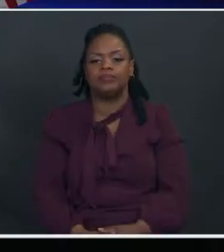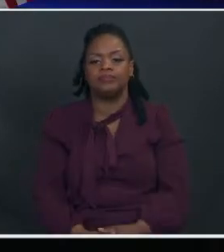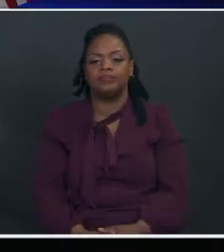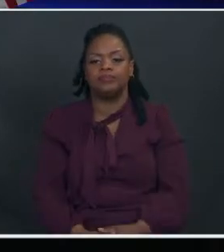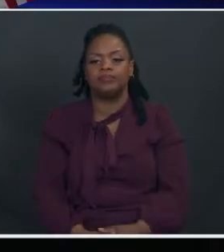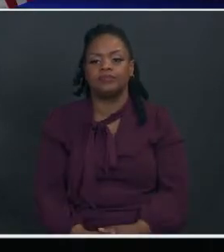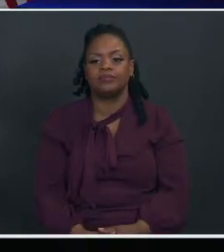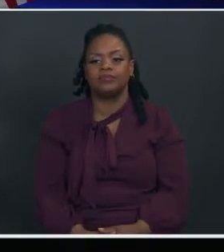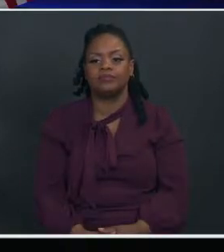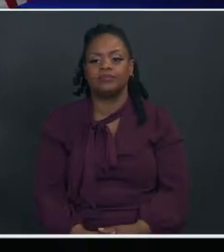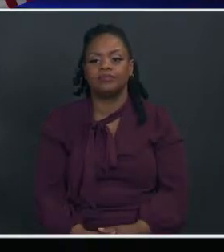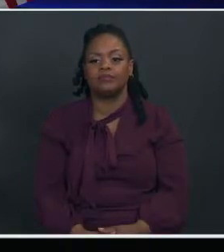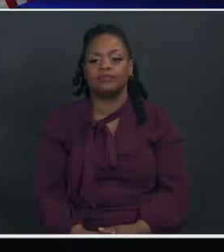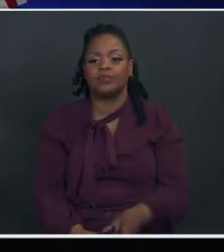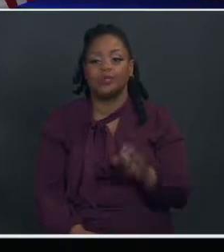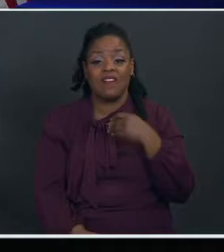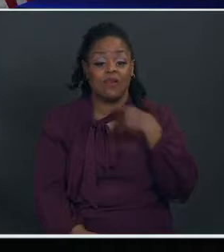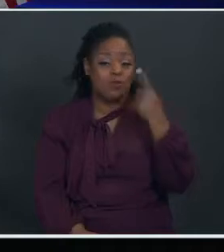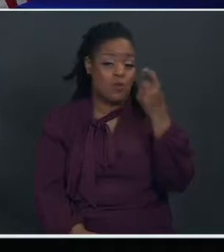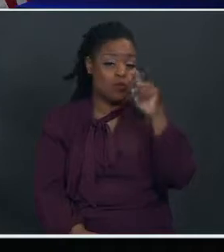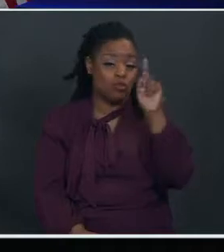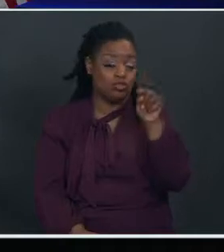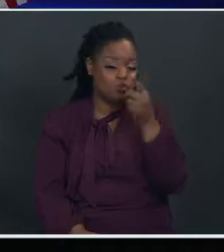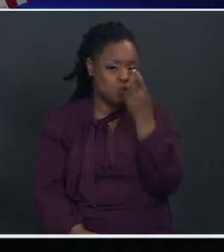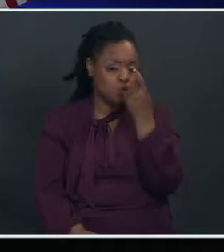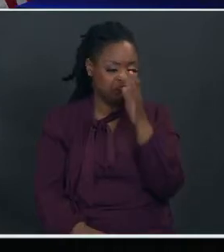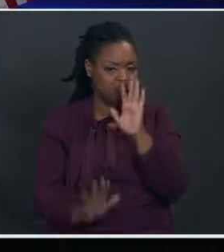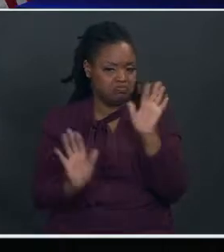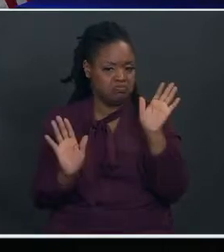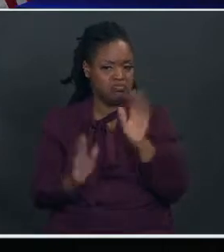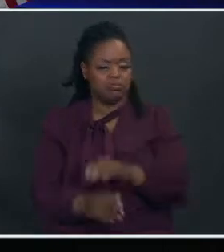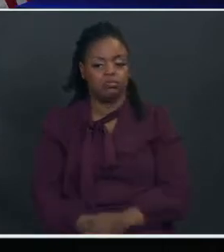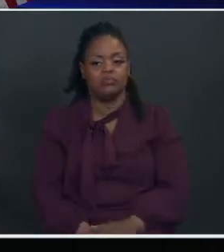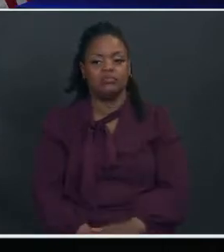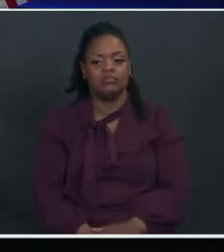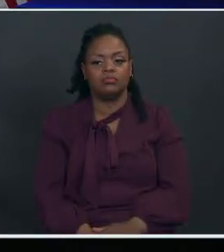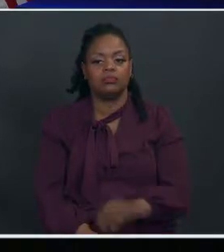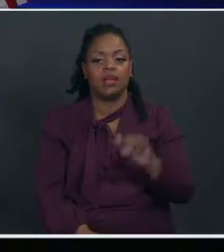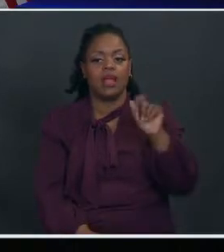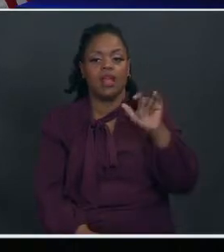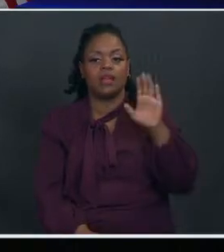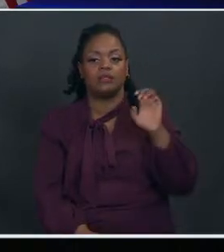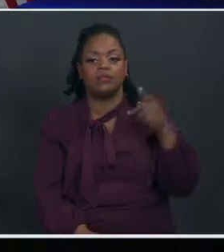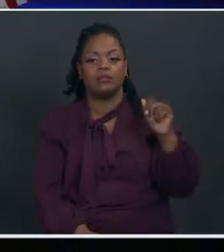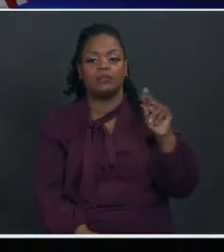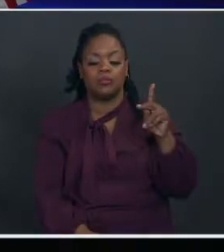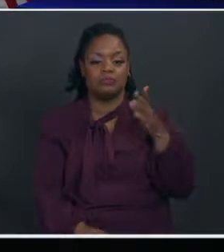hour, so we have time for one more, which we'll go to Alice Park at time.